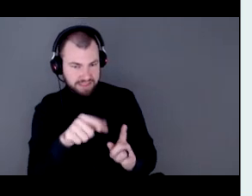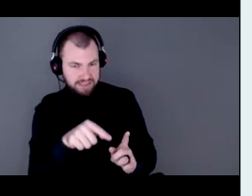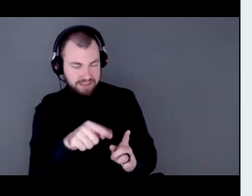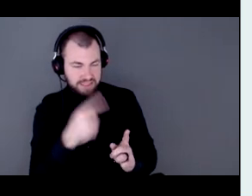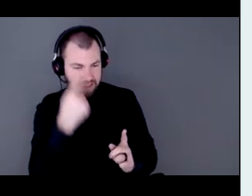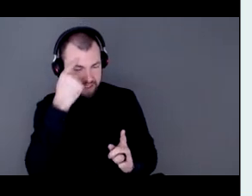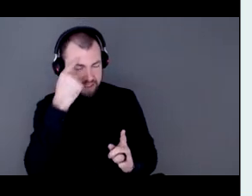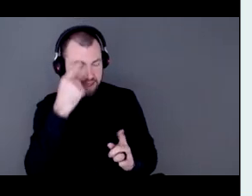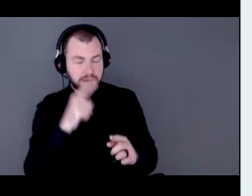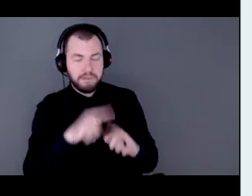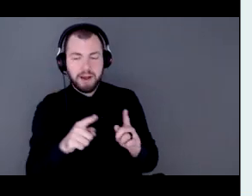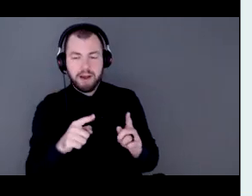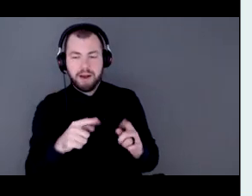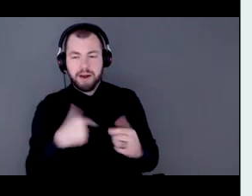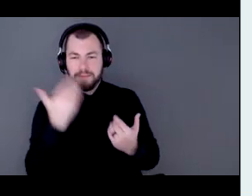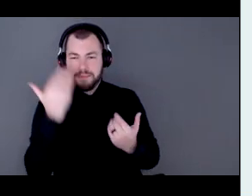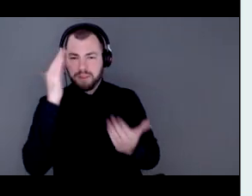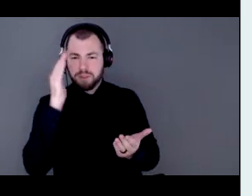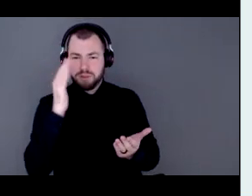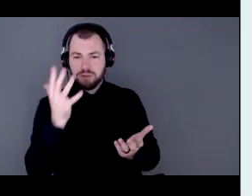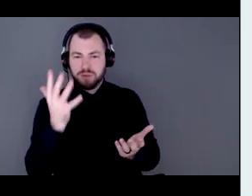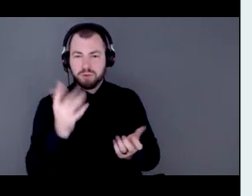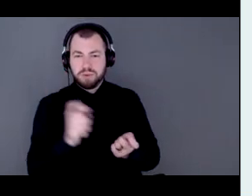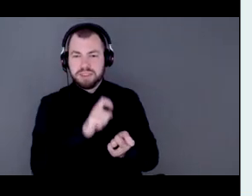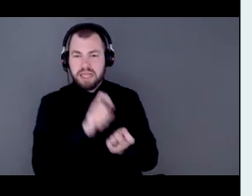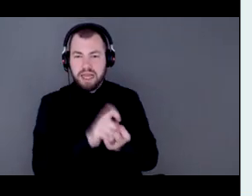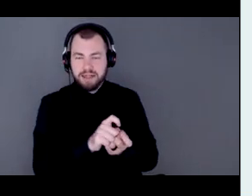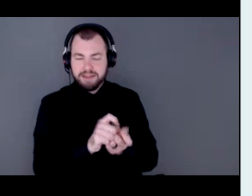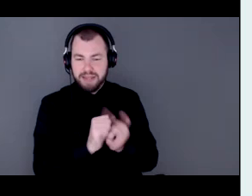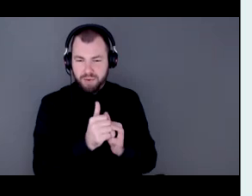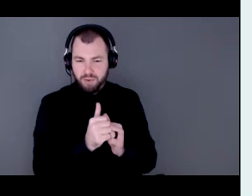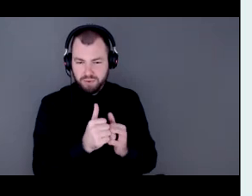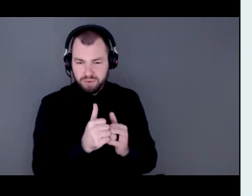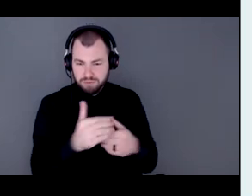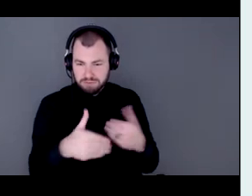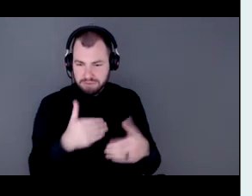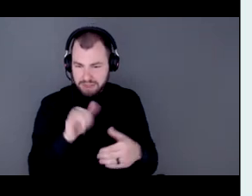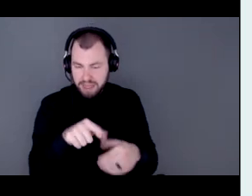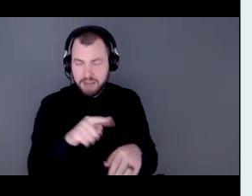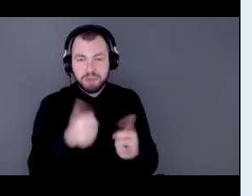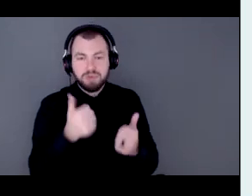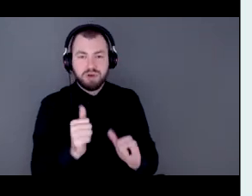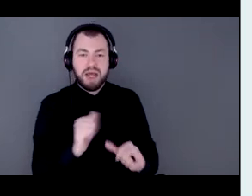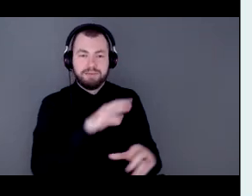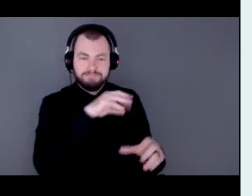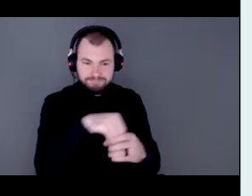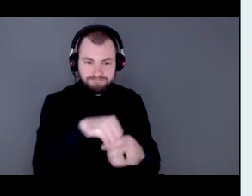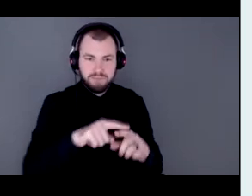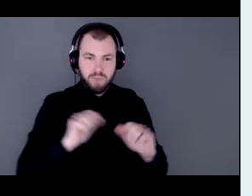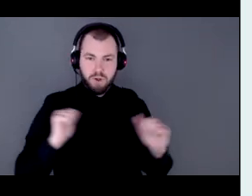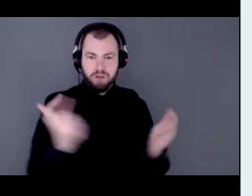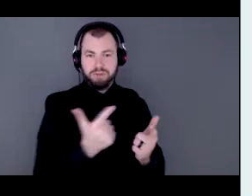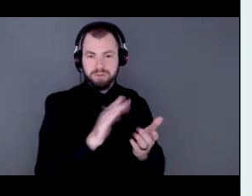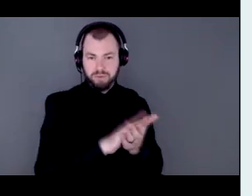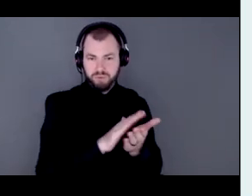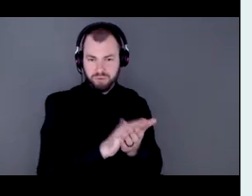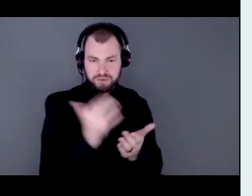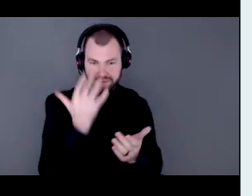But I'm not sure exactly how they went about that, but they're trying to get it implemented into all of our schools eventually. And just a side